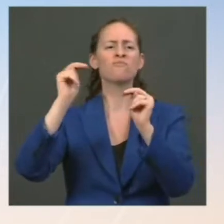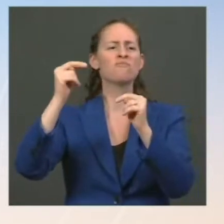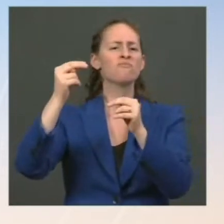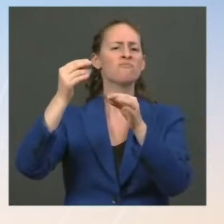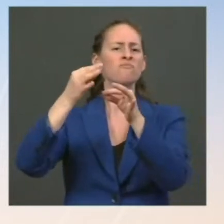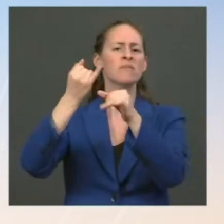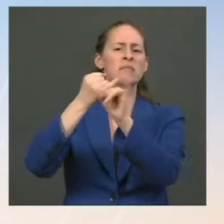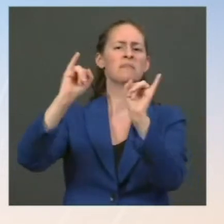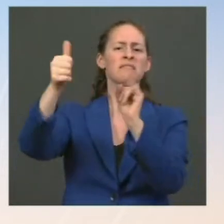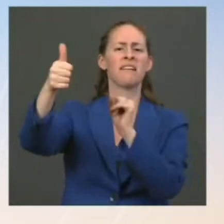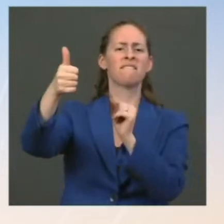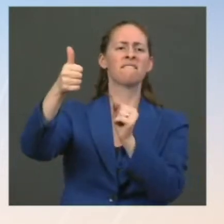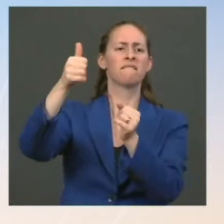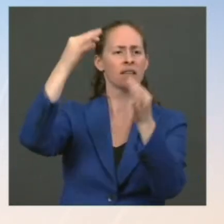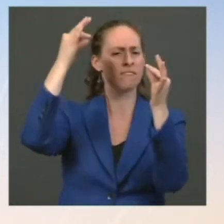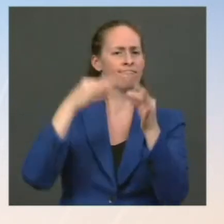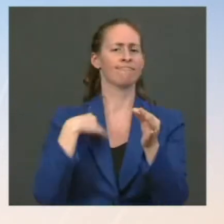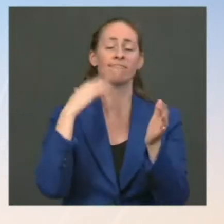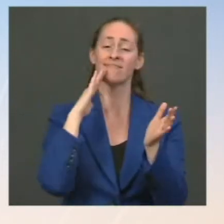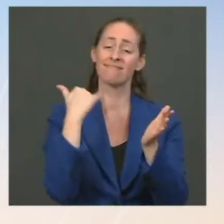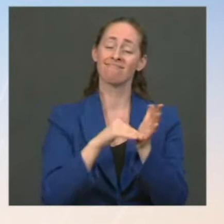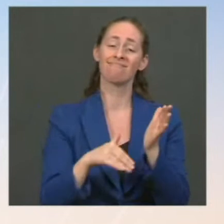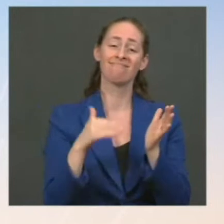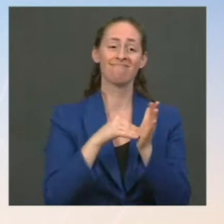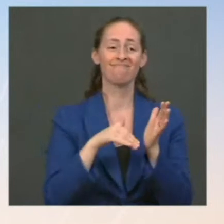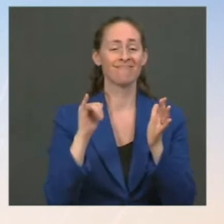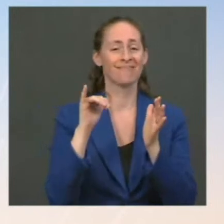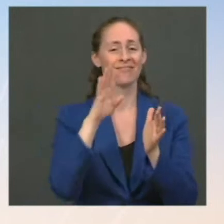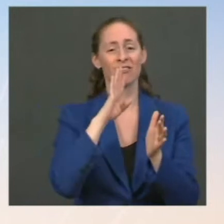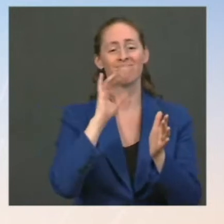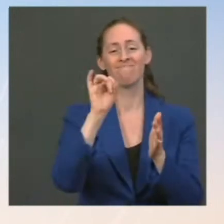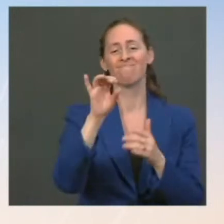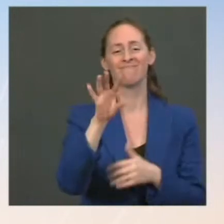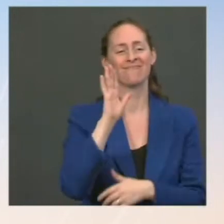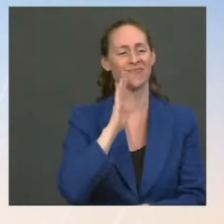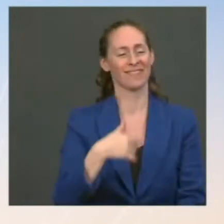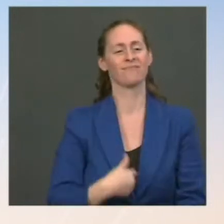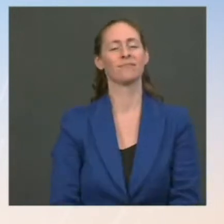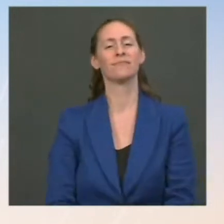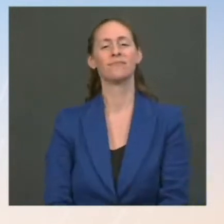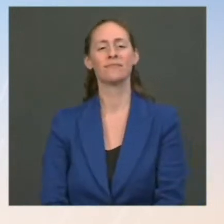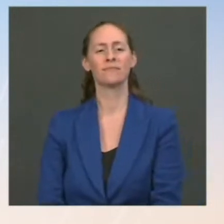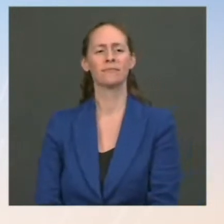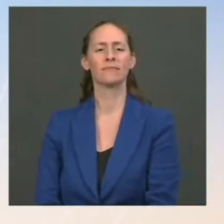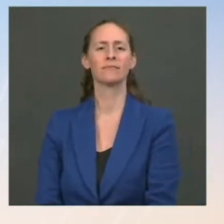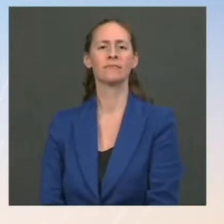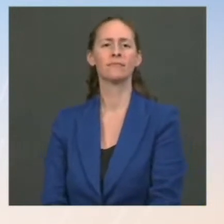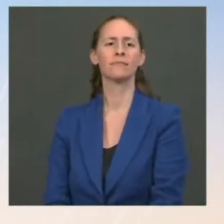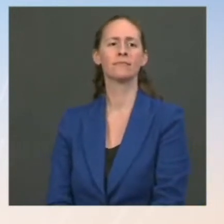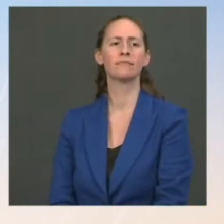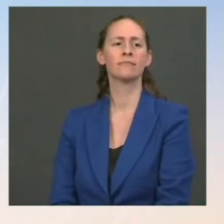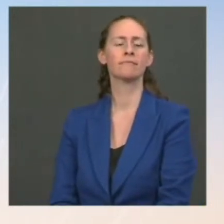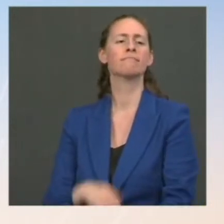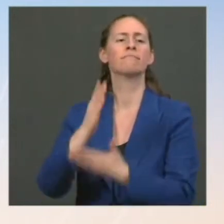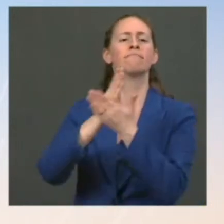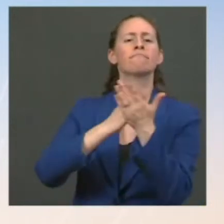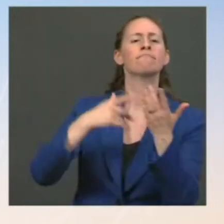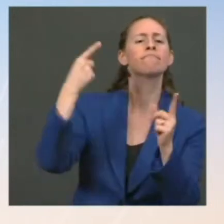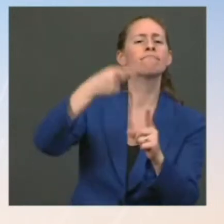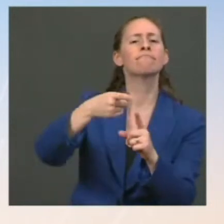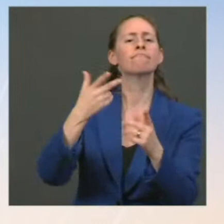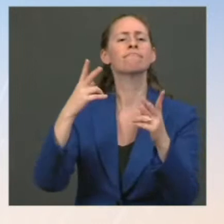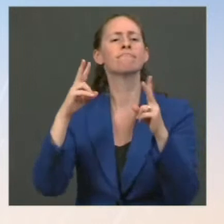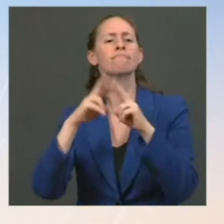continue to reiterate that. I would also say that there has been some assessment that this means a change in our